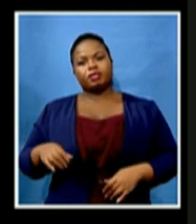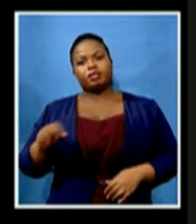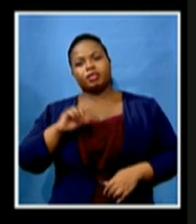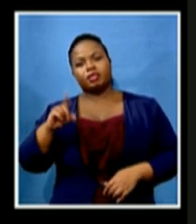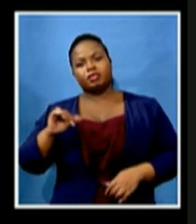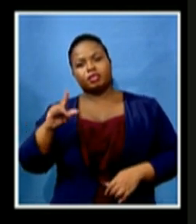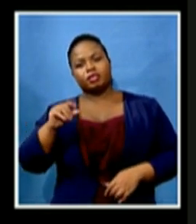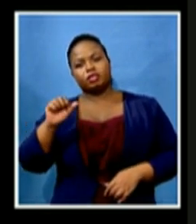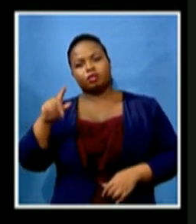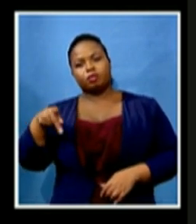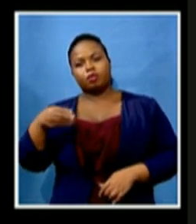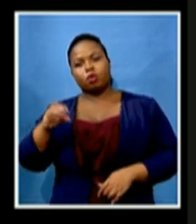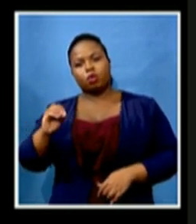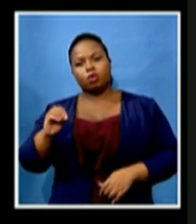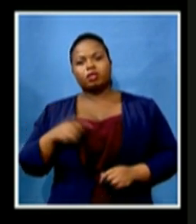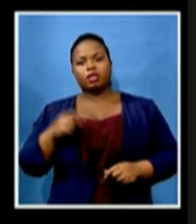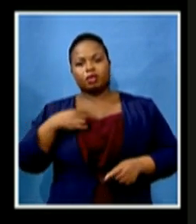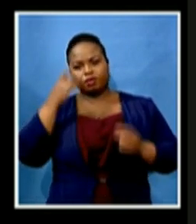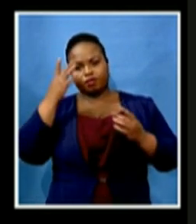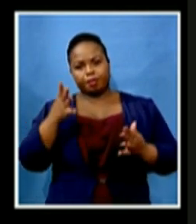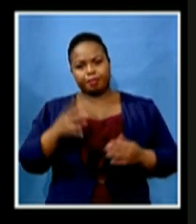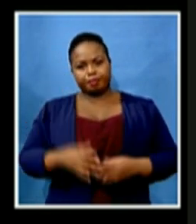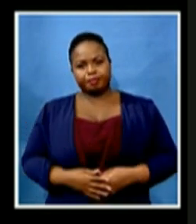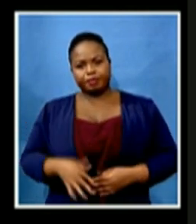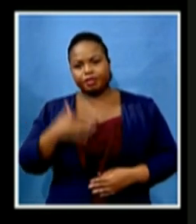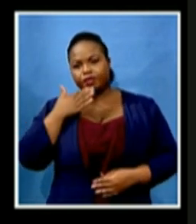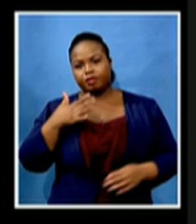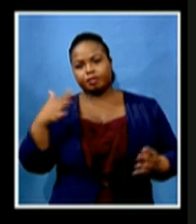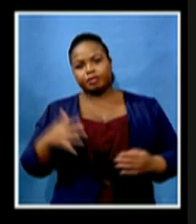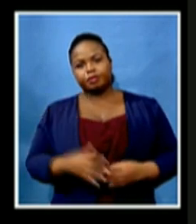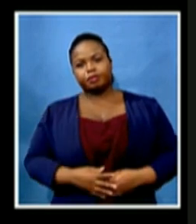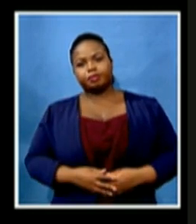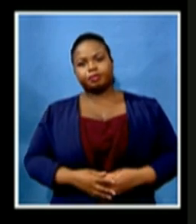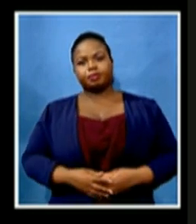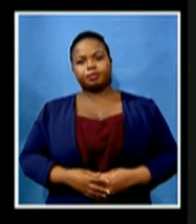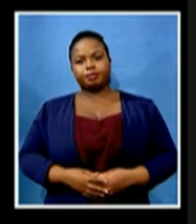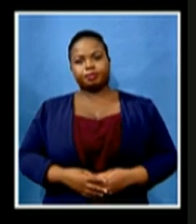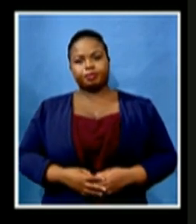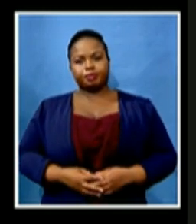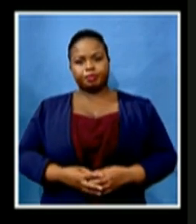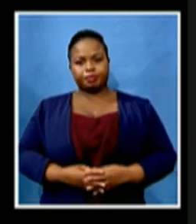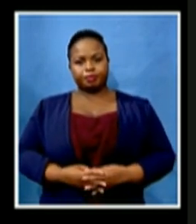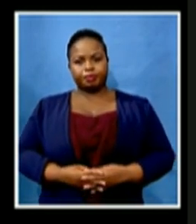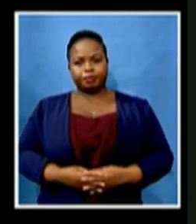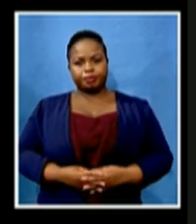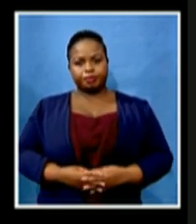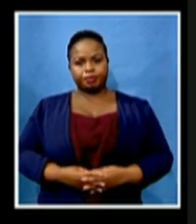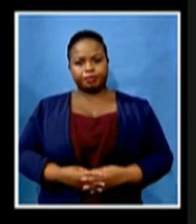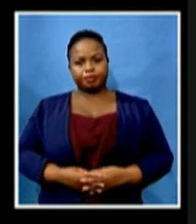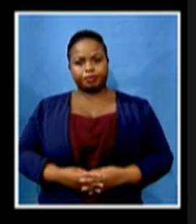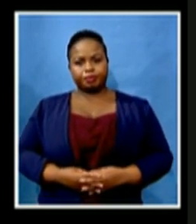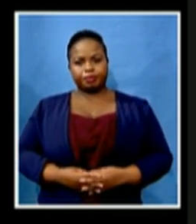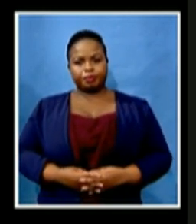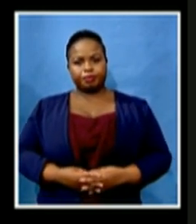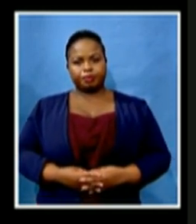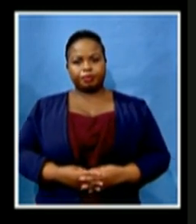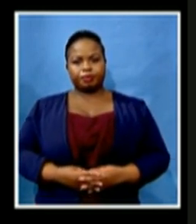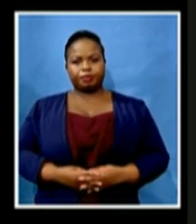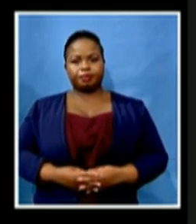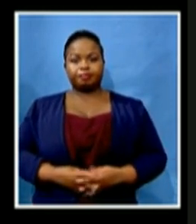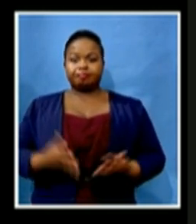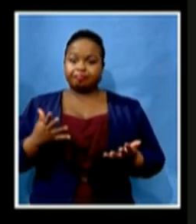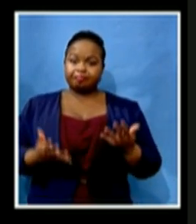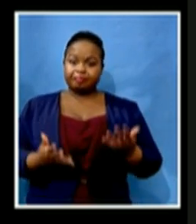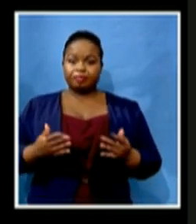Thank you very much. Perhaps can we ask